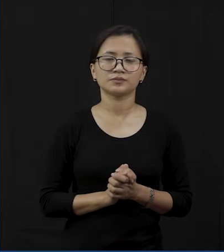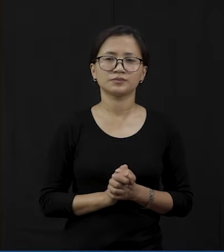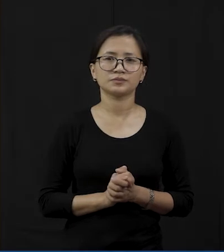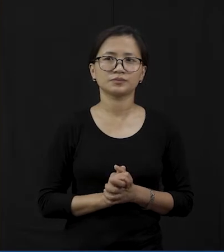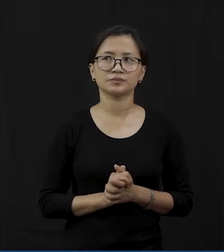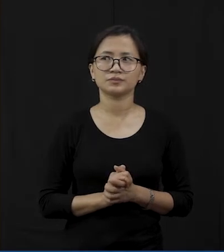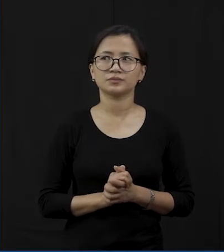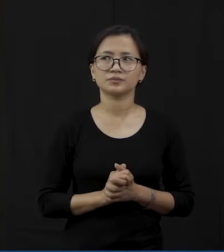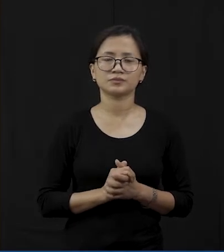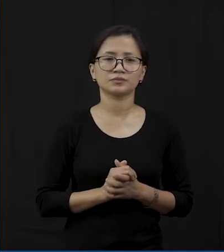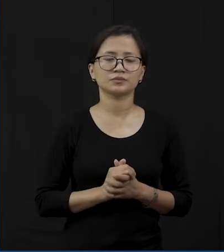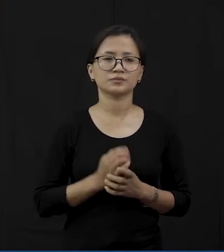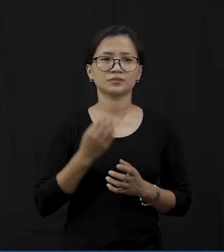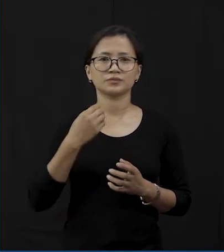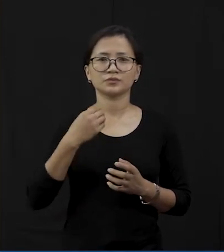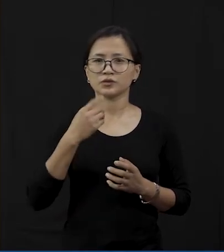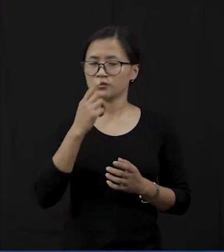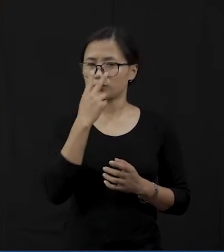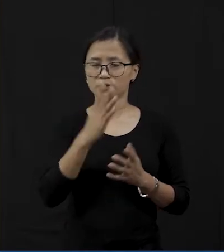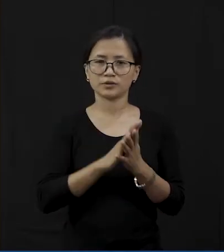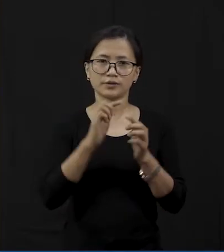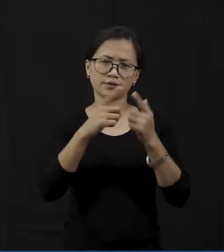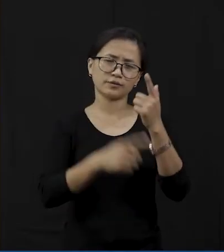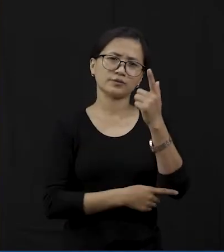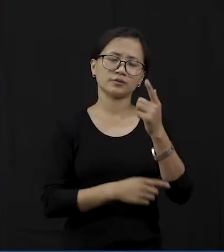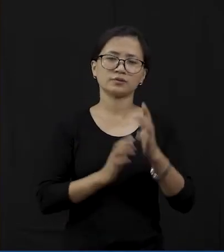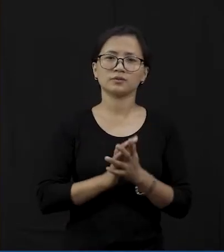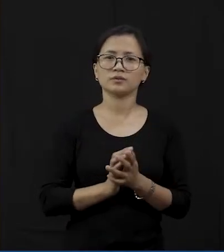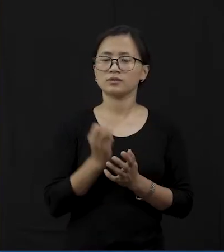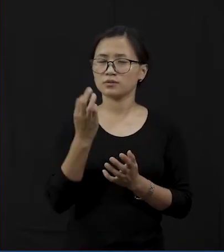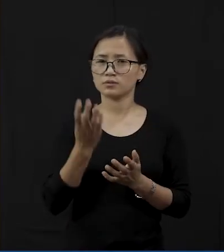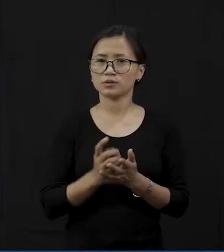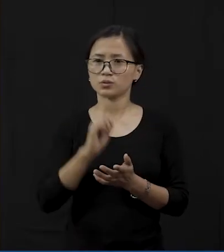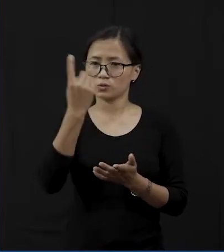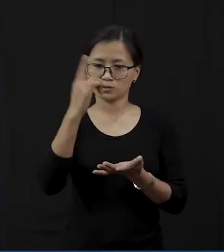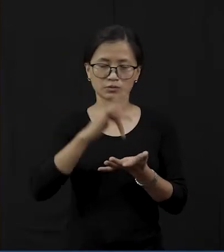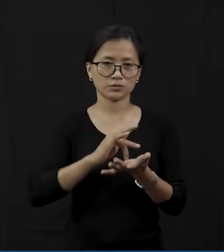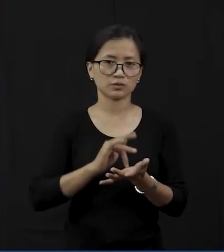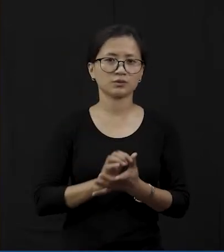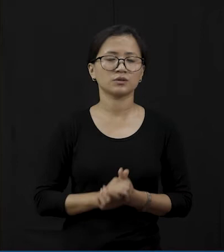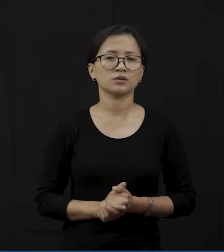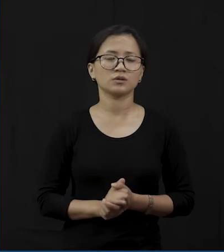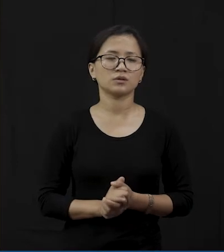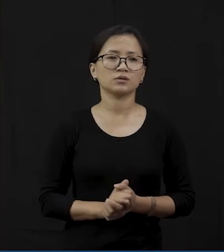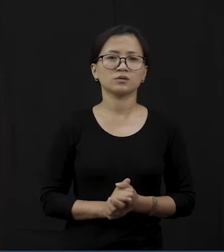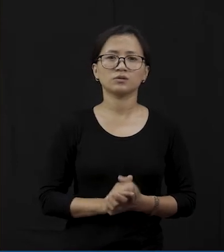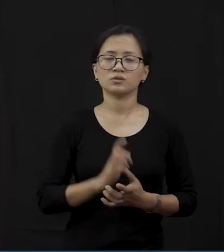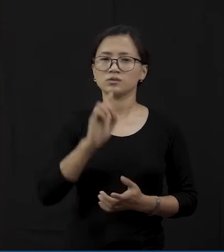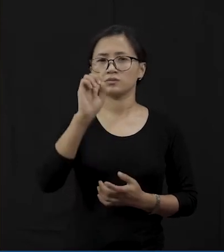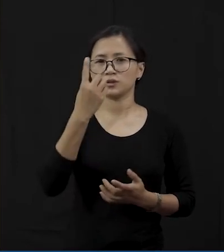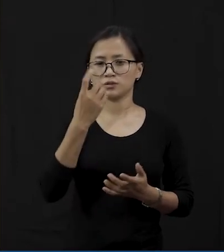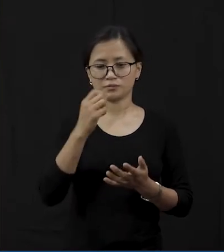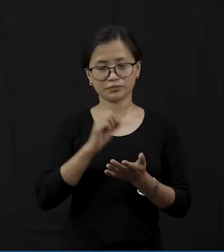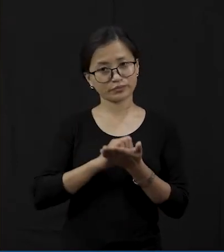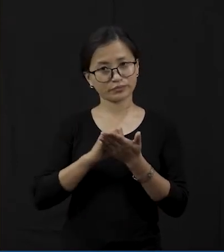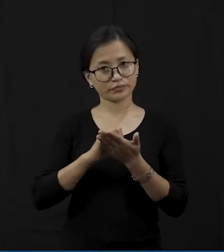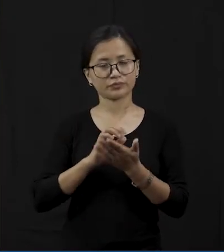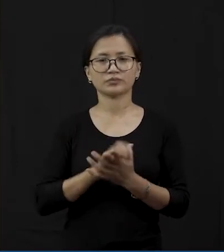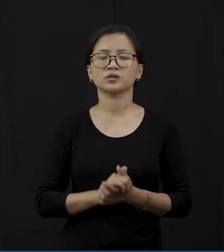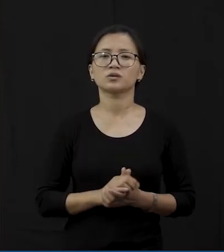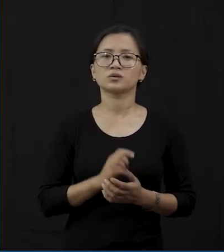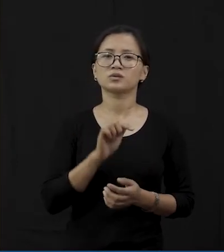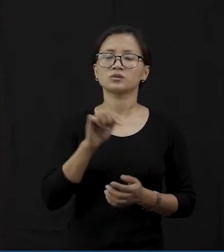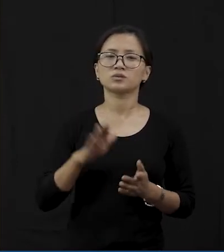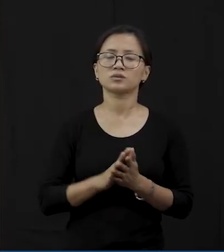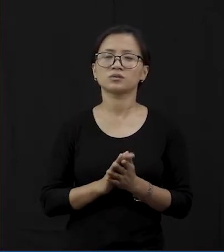So if you look at the ending number or the ones place, it is mentioned 1, which